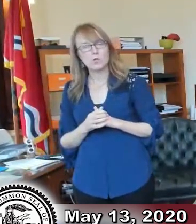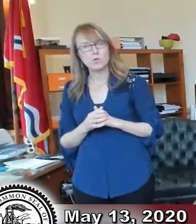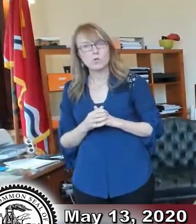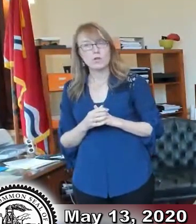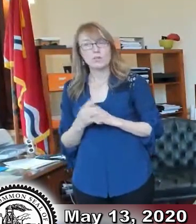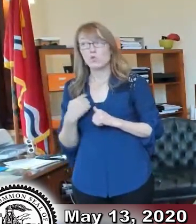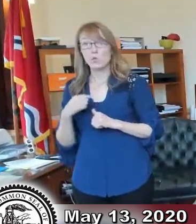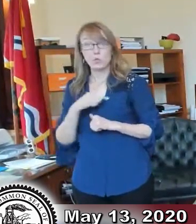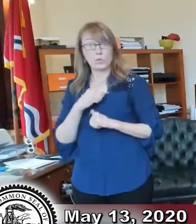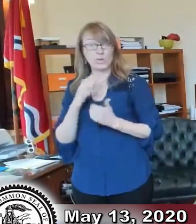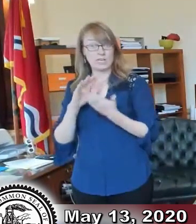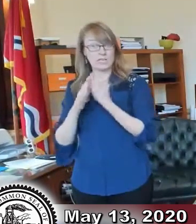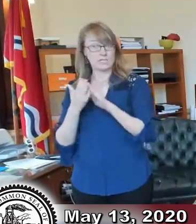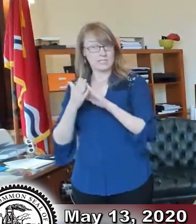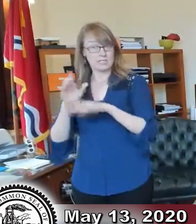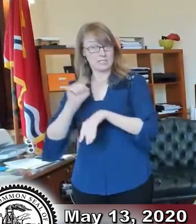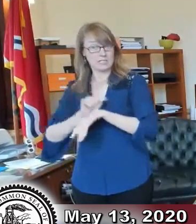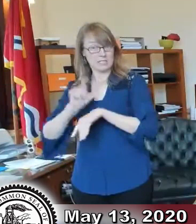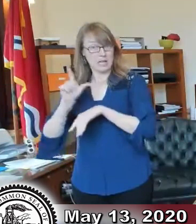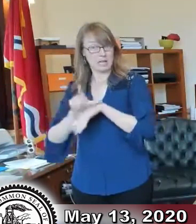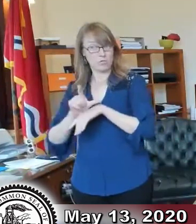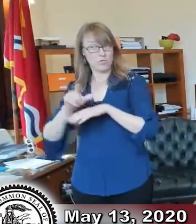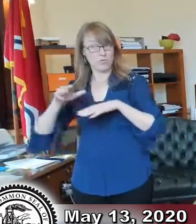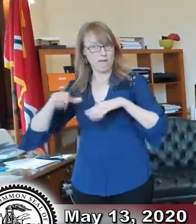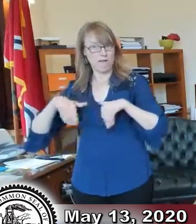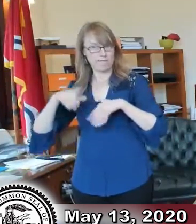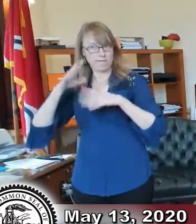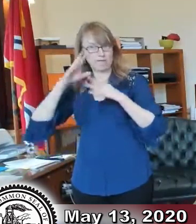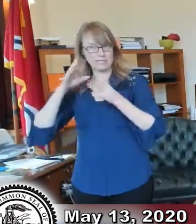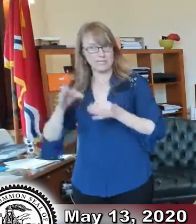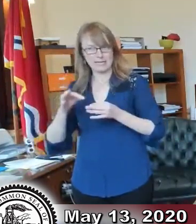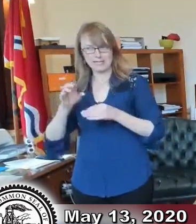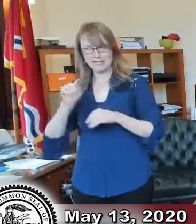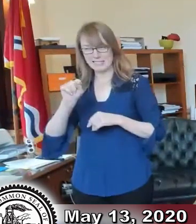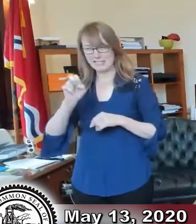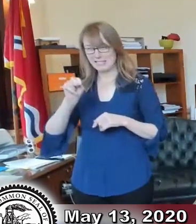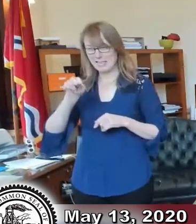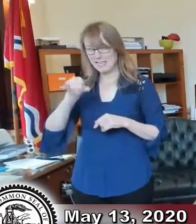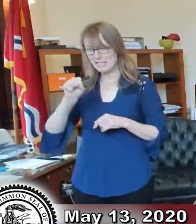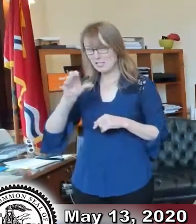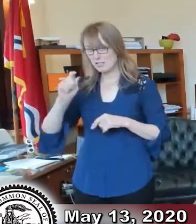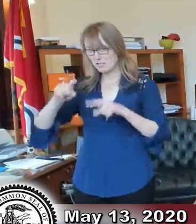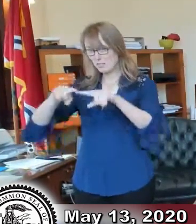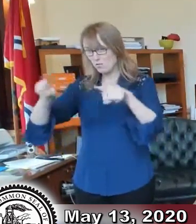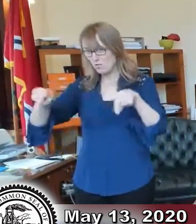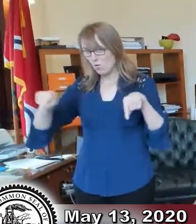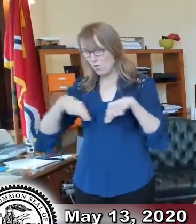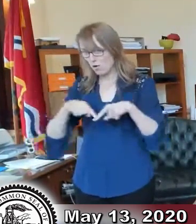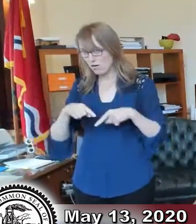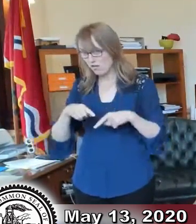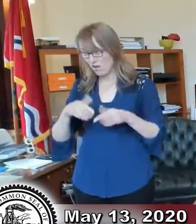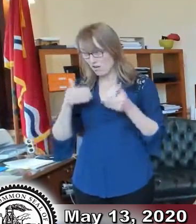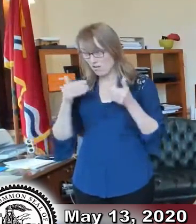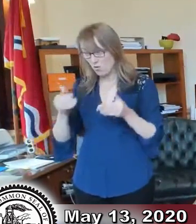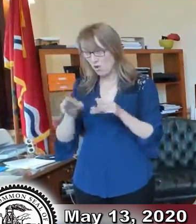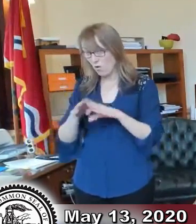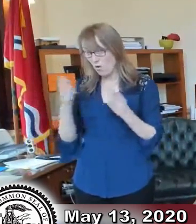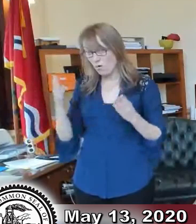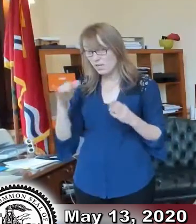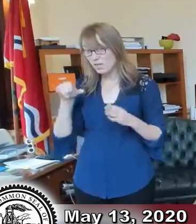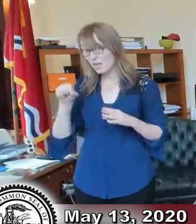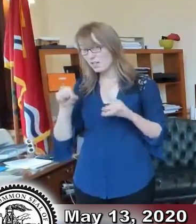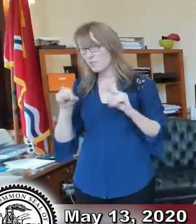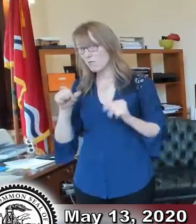tennis courts. That's something that we're going to work on here in the next couple of weeks. But we have not prohibited other